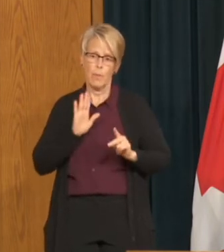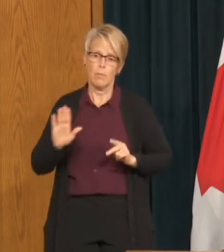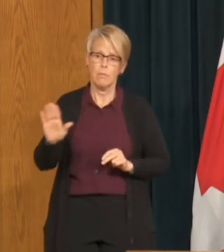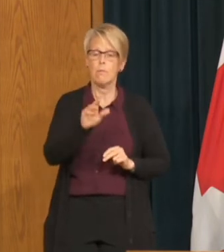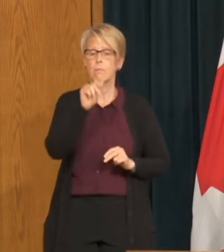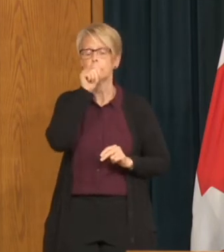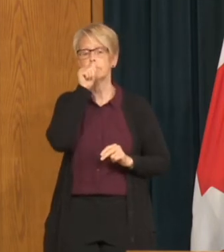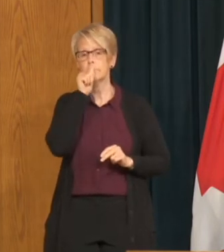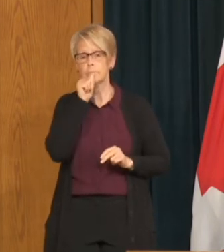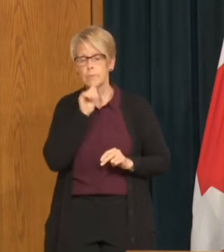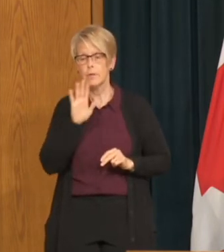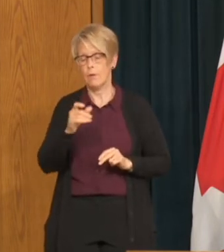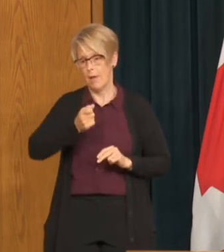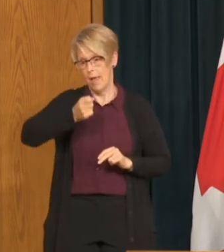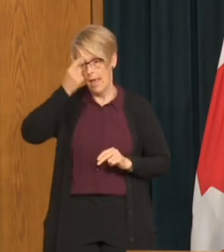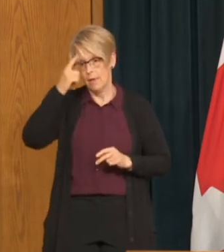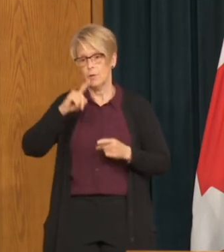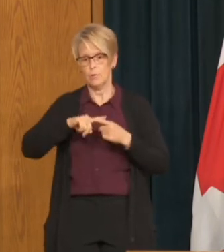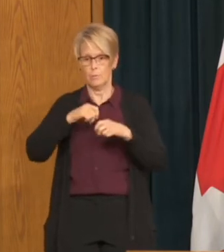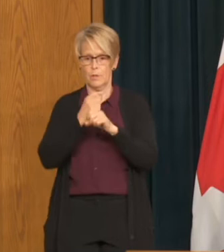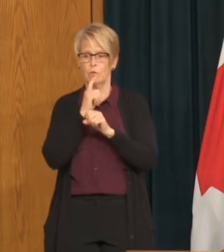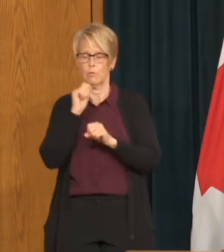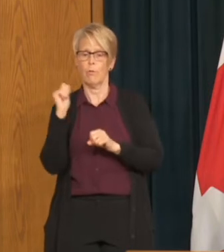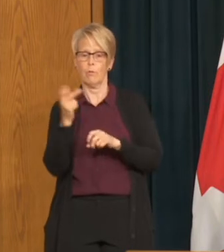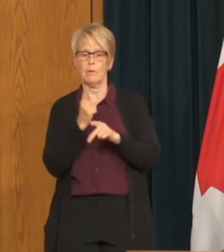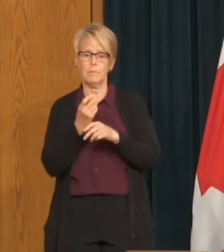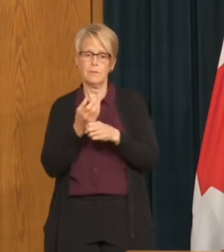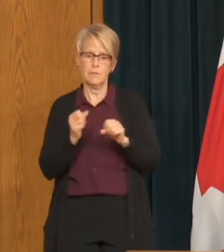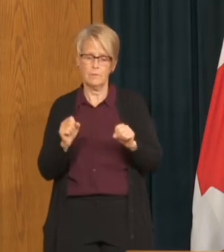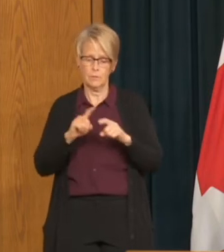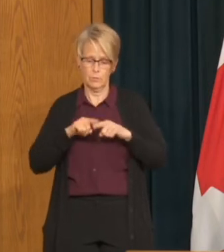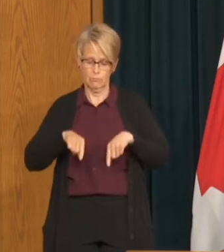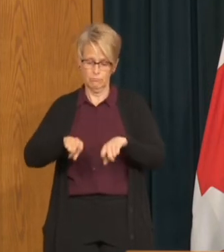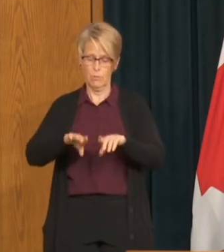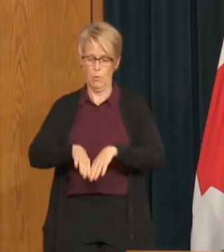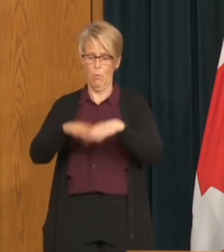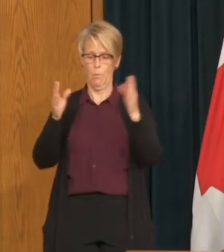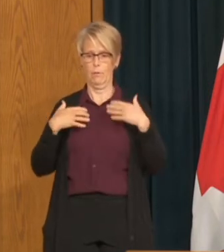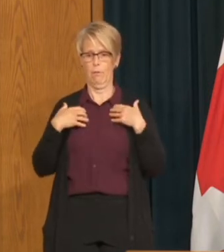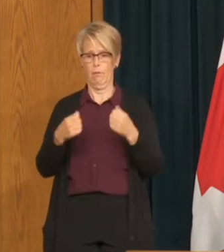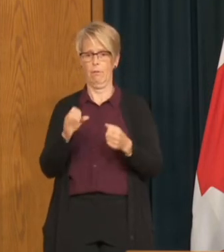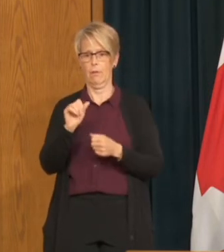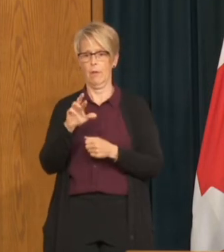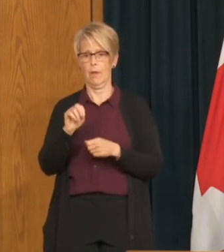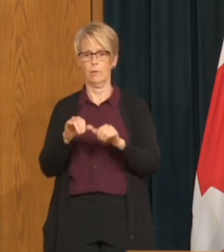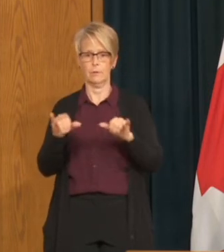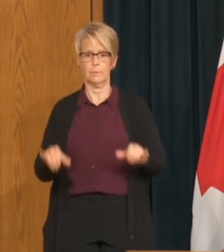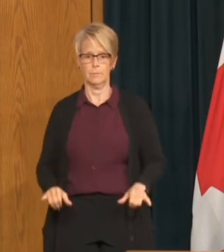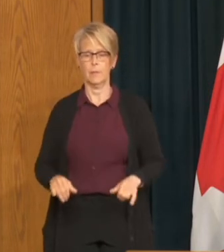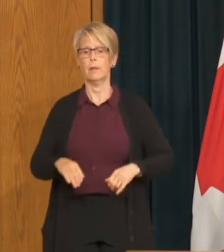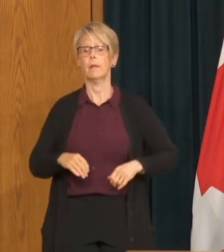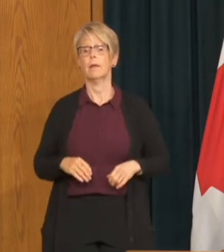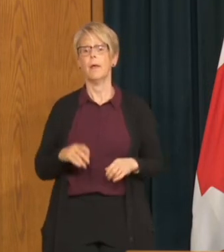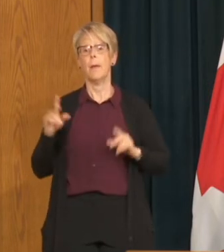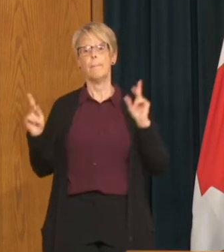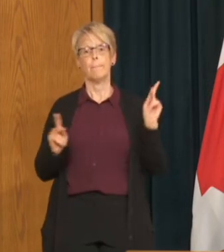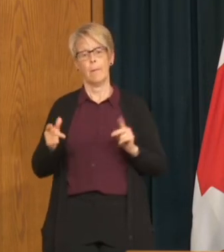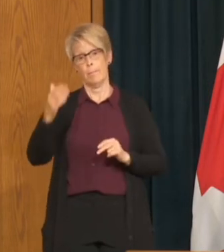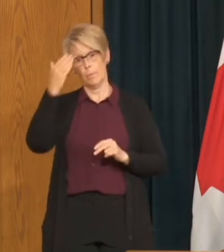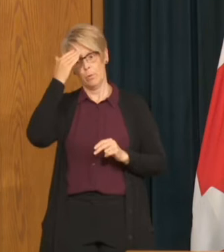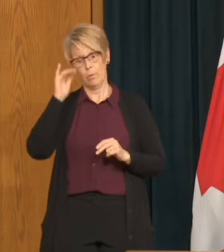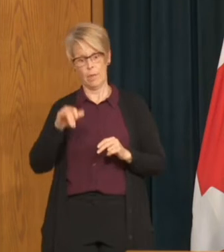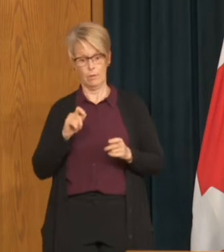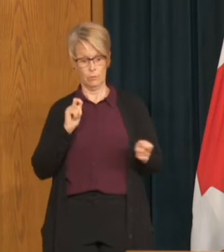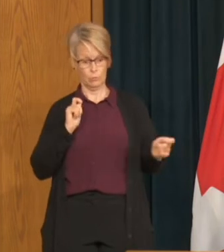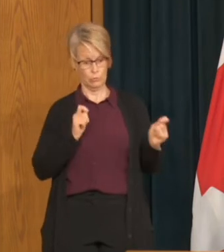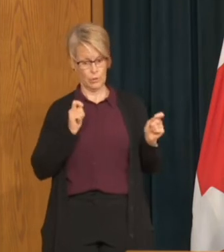and understanding about the need to take these extra safety measures as we reopen our healthcare system. What the public needs to also know is some of these changes